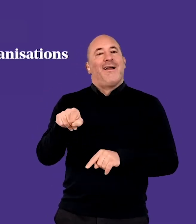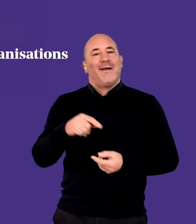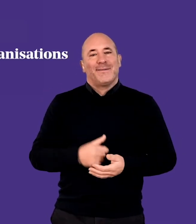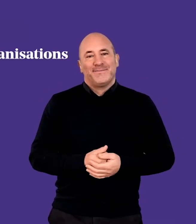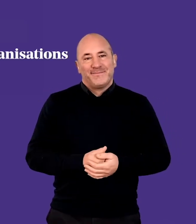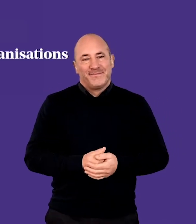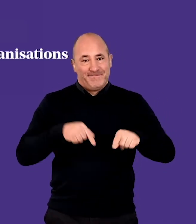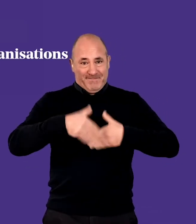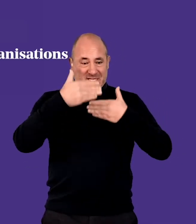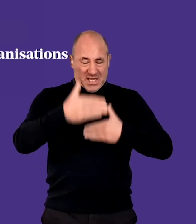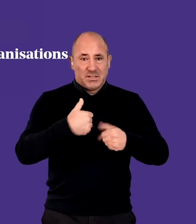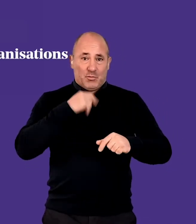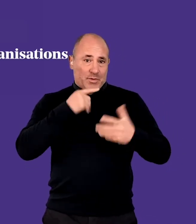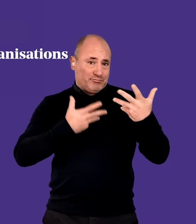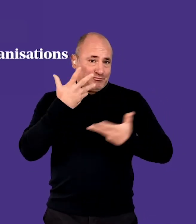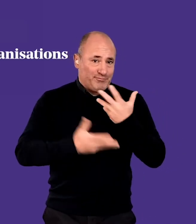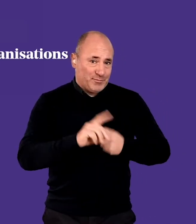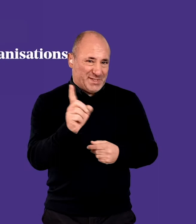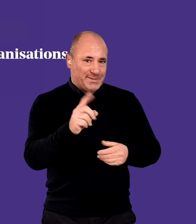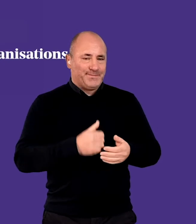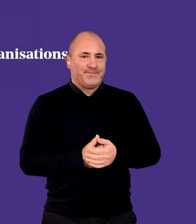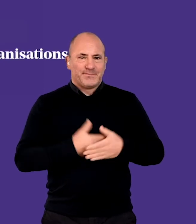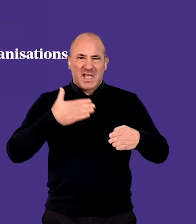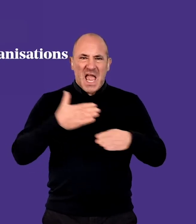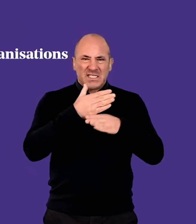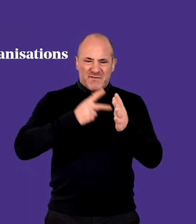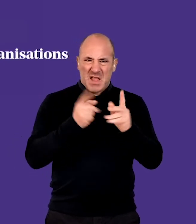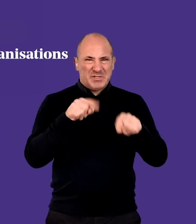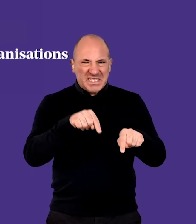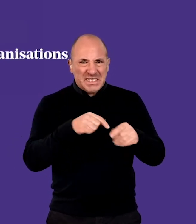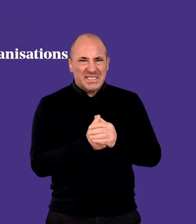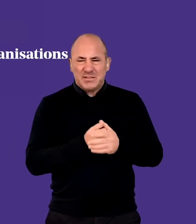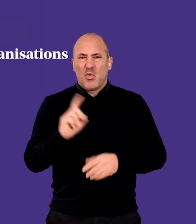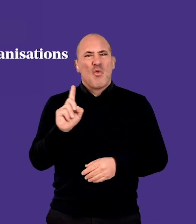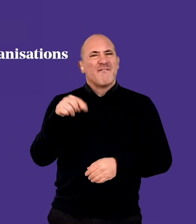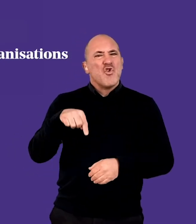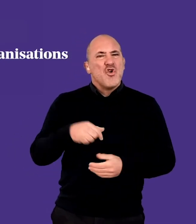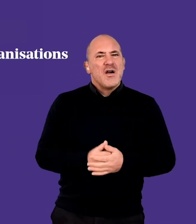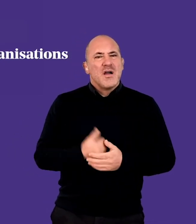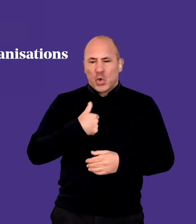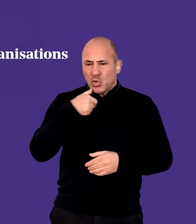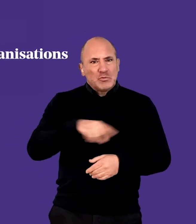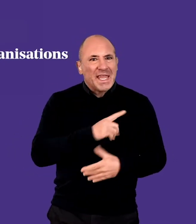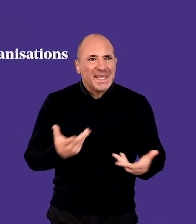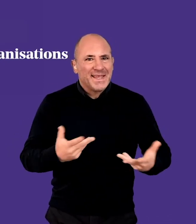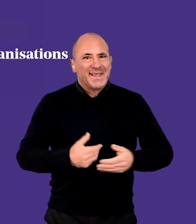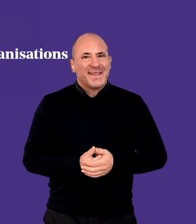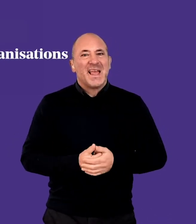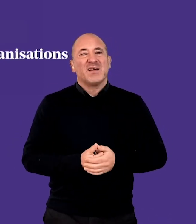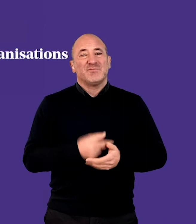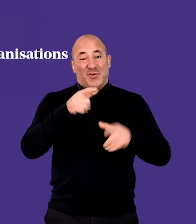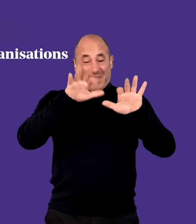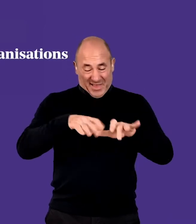example answers. In this session, we'll go through what the activity plan is, what it's for,